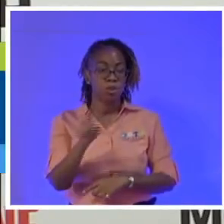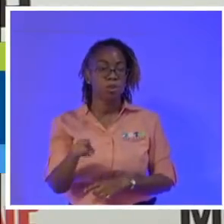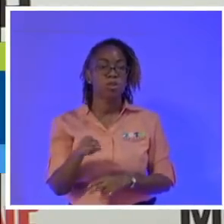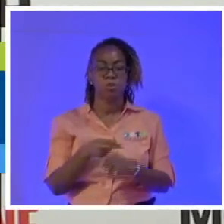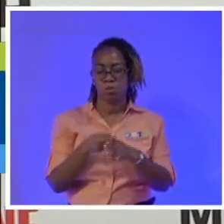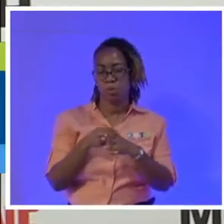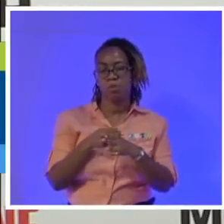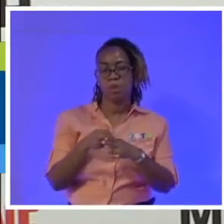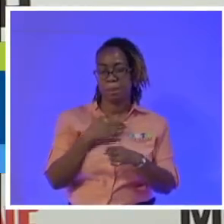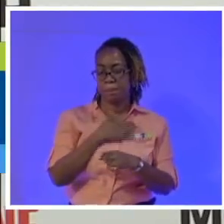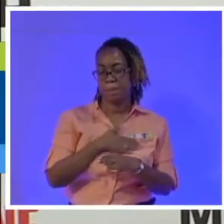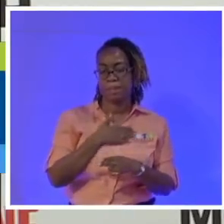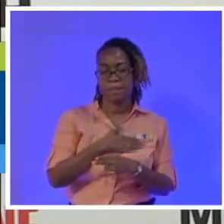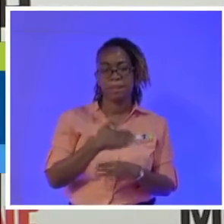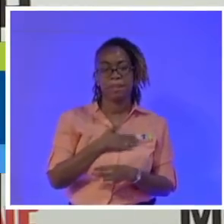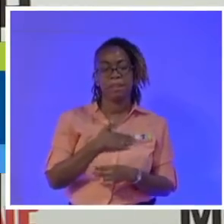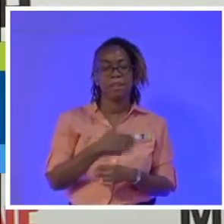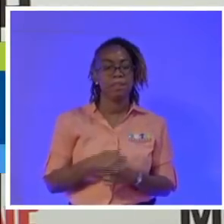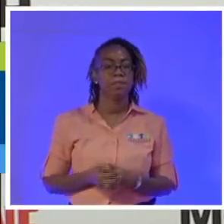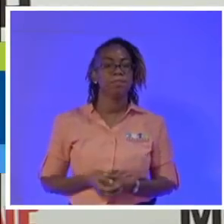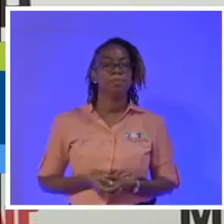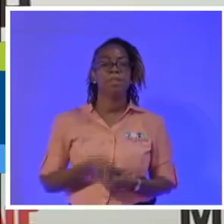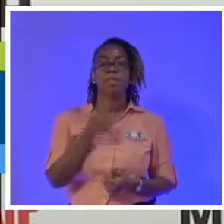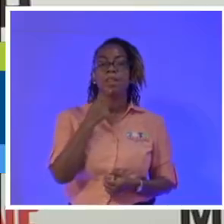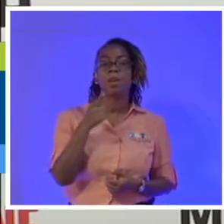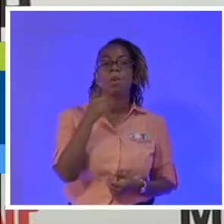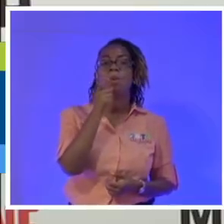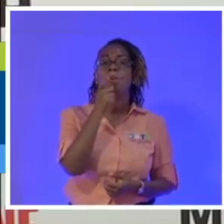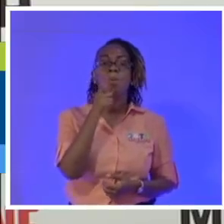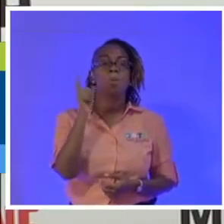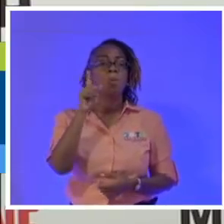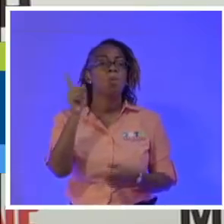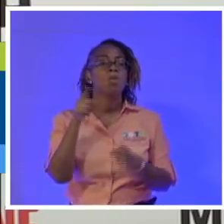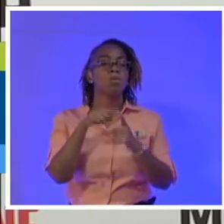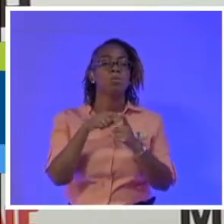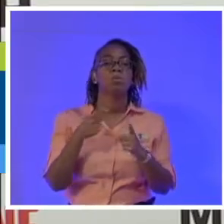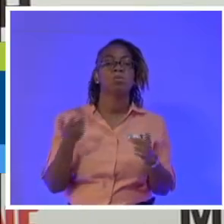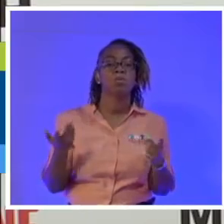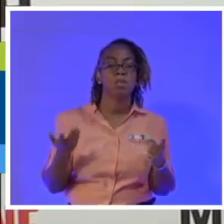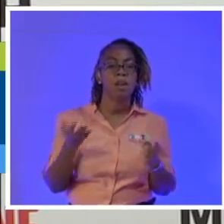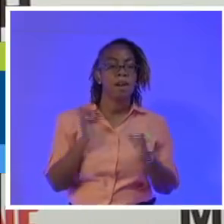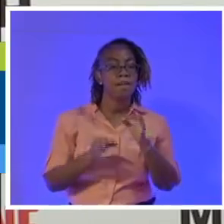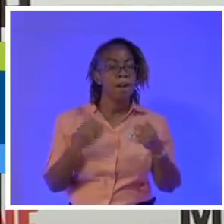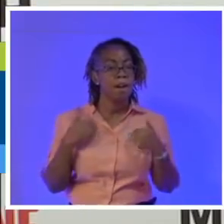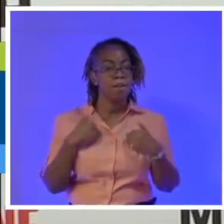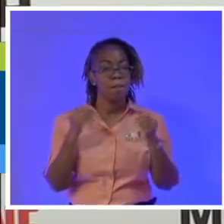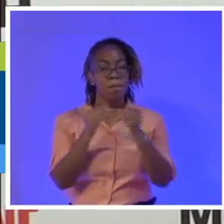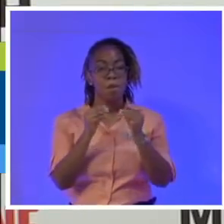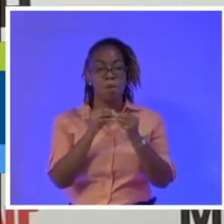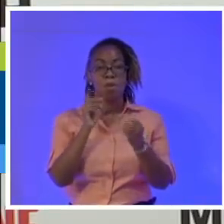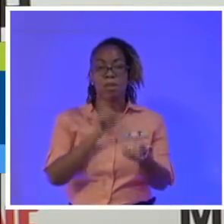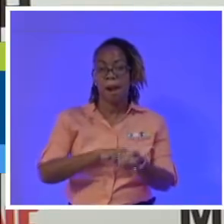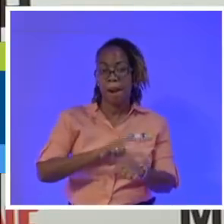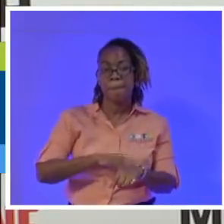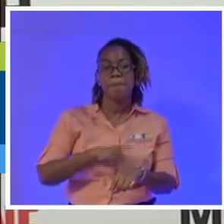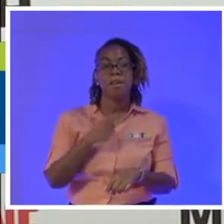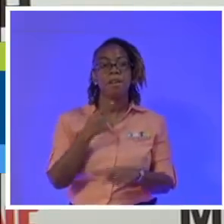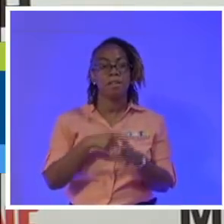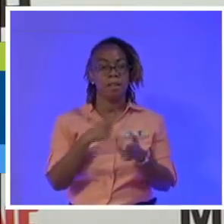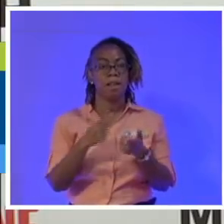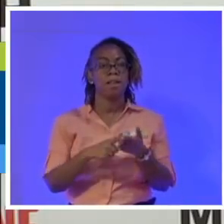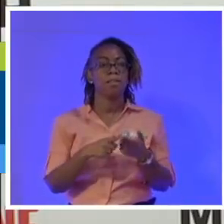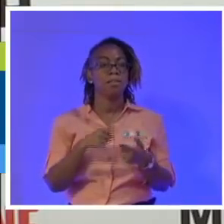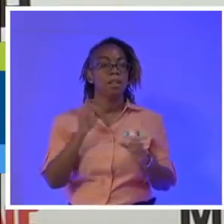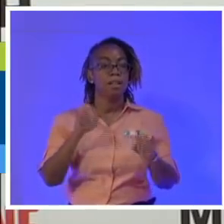Please identify the panelists to whom you wish to address each question. Time permitting, we will accommodate a second round of